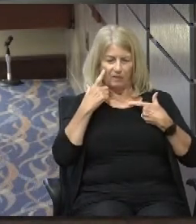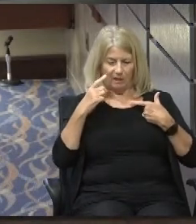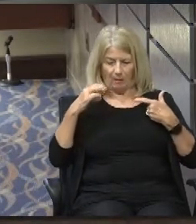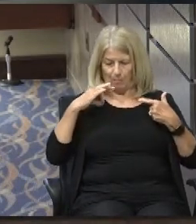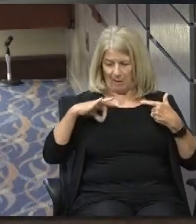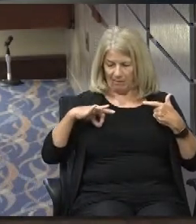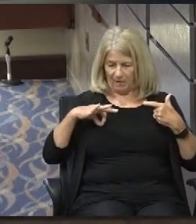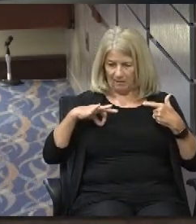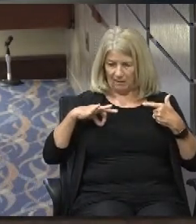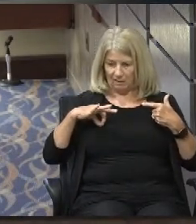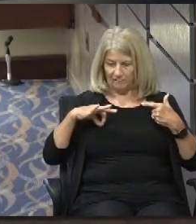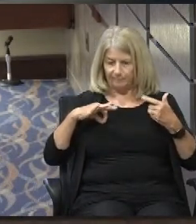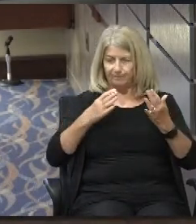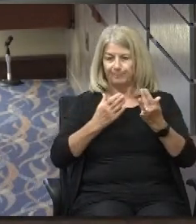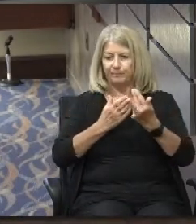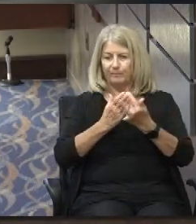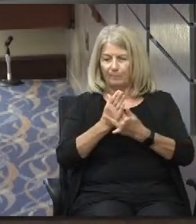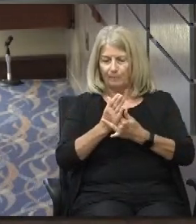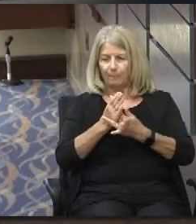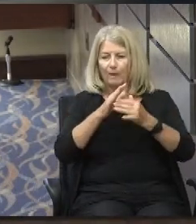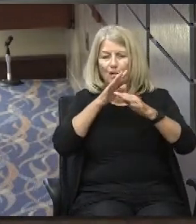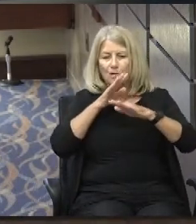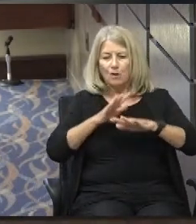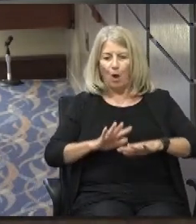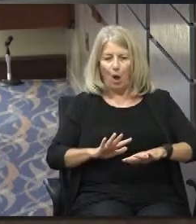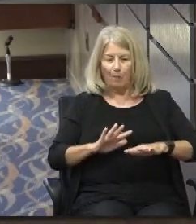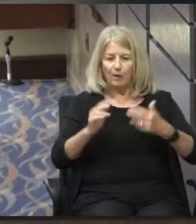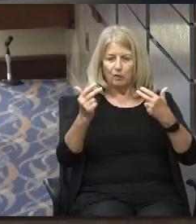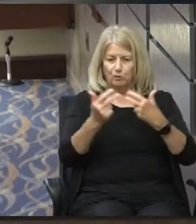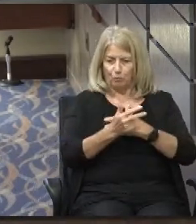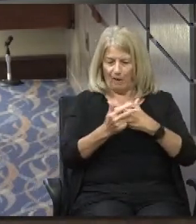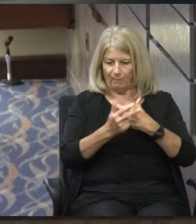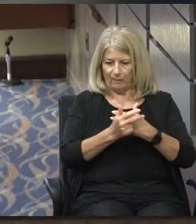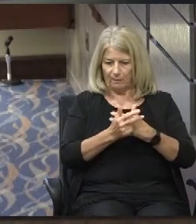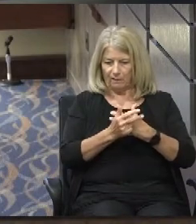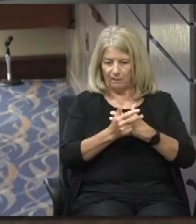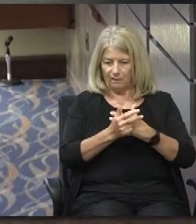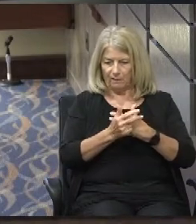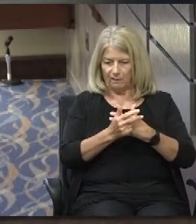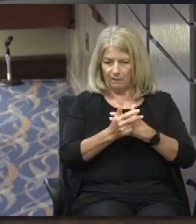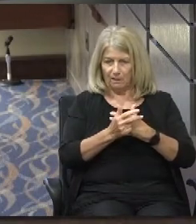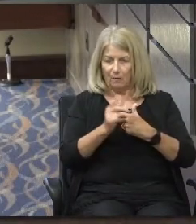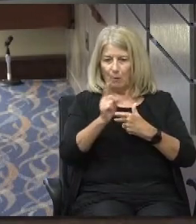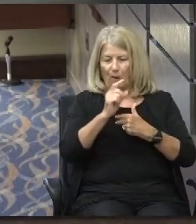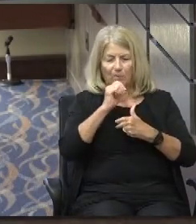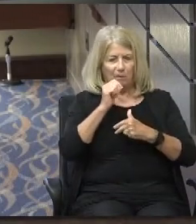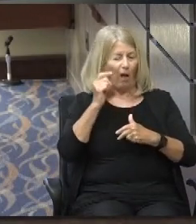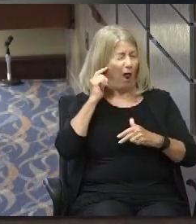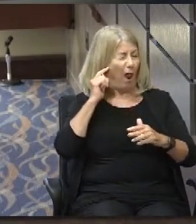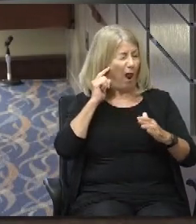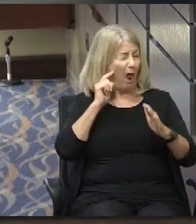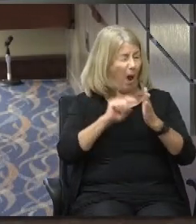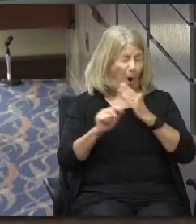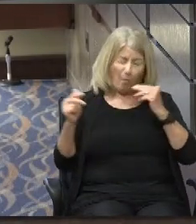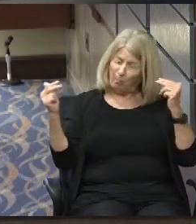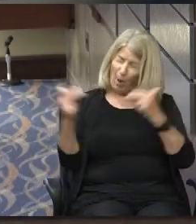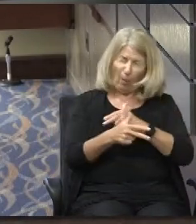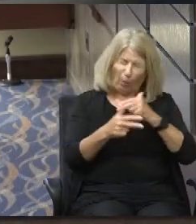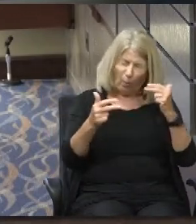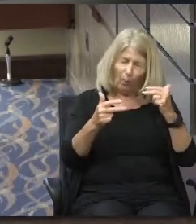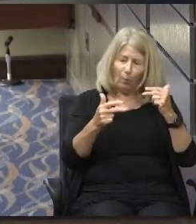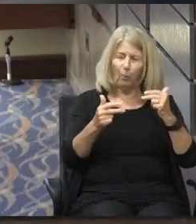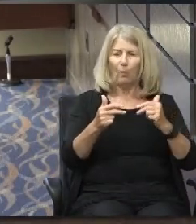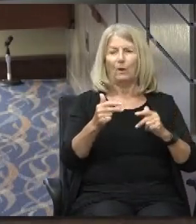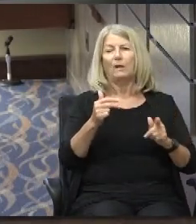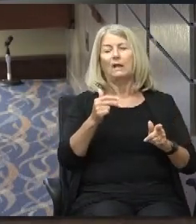through calmer traffic where there isn't excessive, loud, fast-moving vehicles in